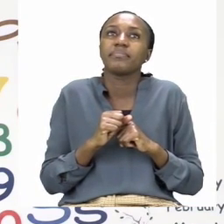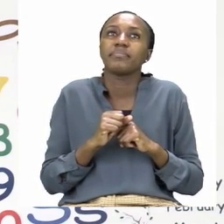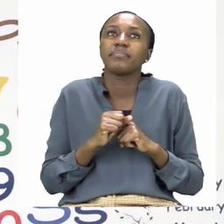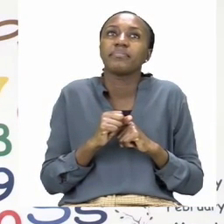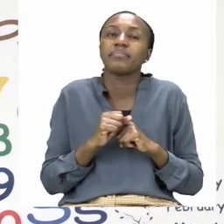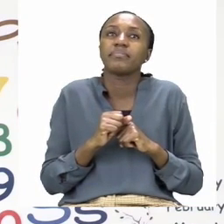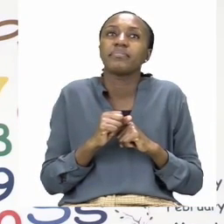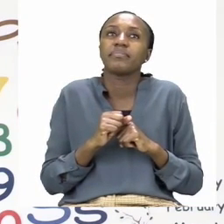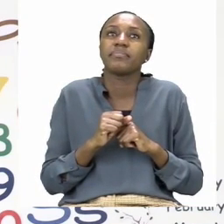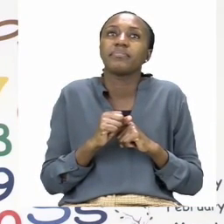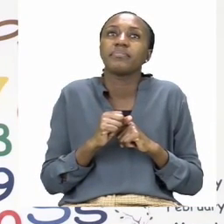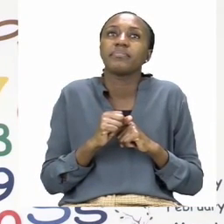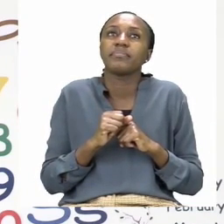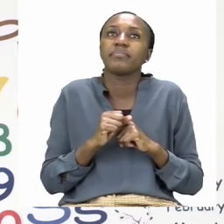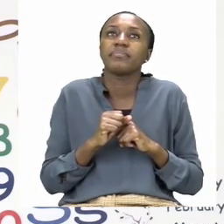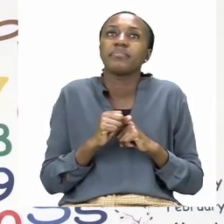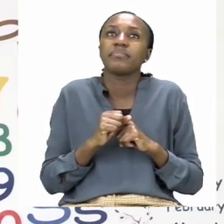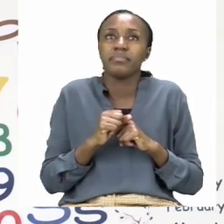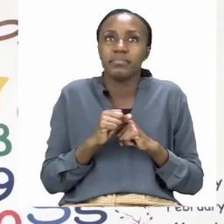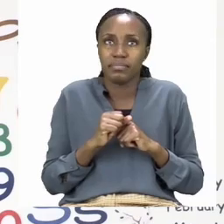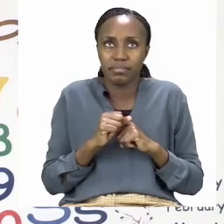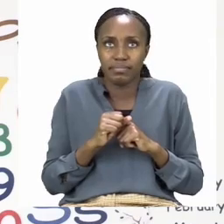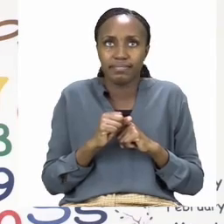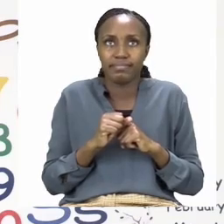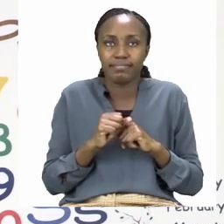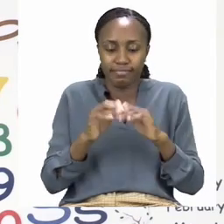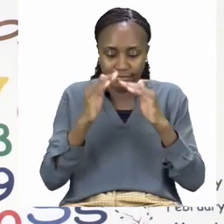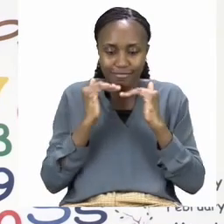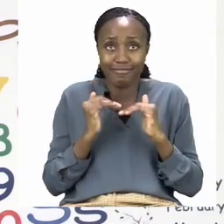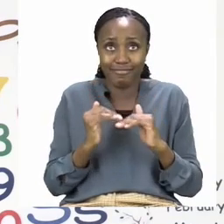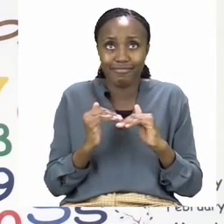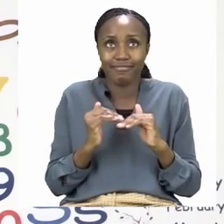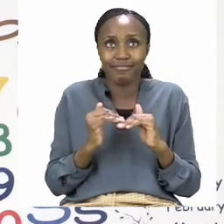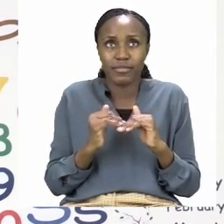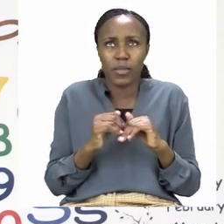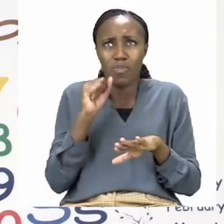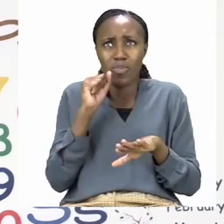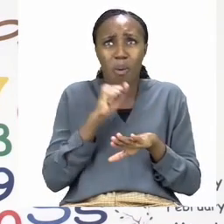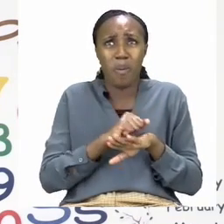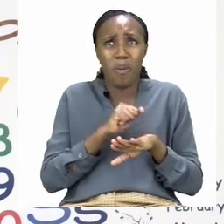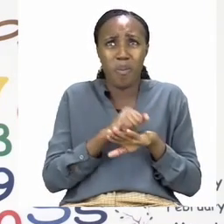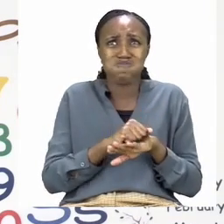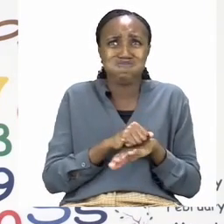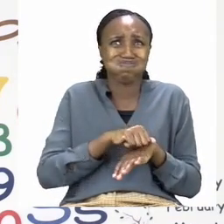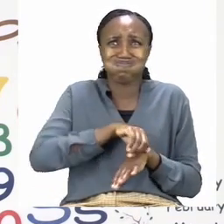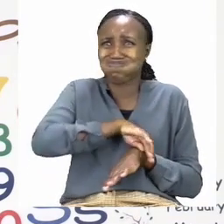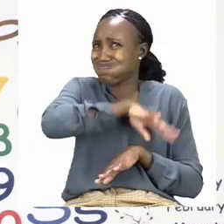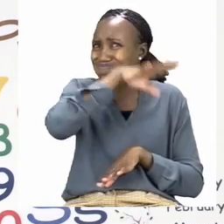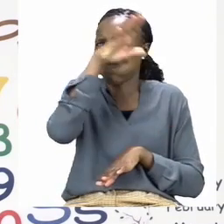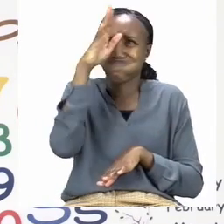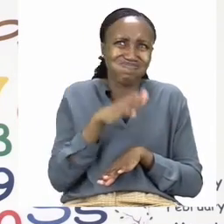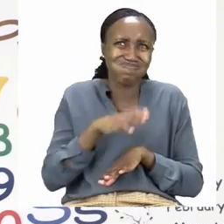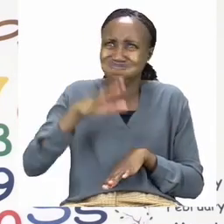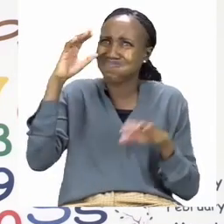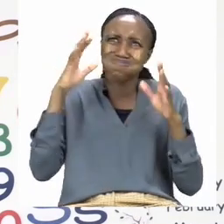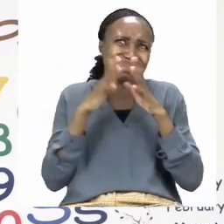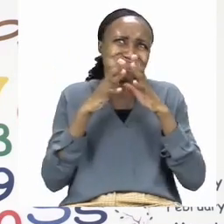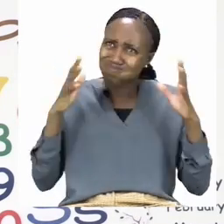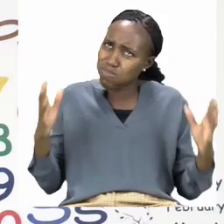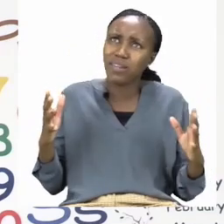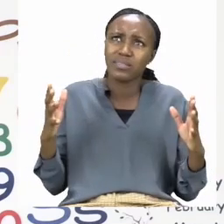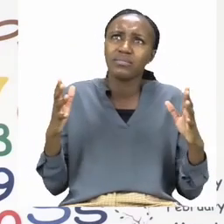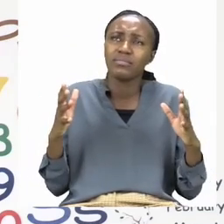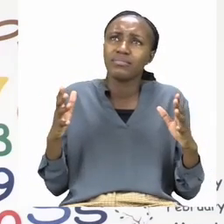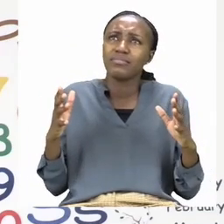top of the glass. The next picture is a picture of a rock. Now,